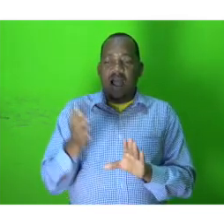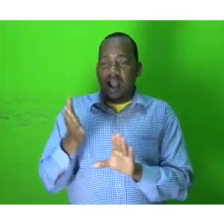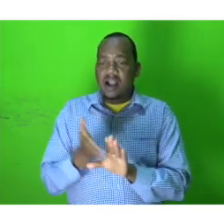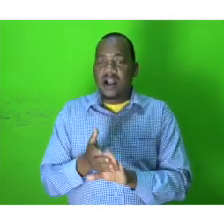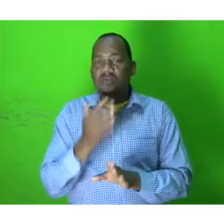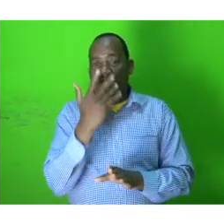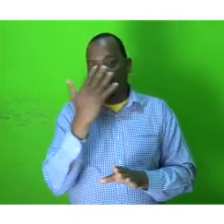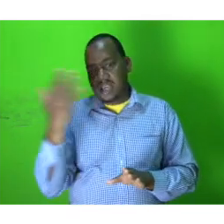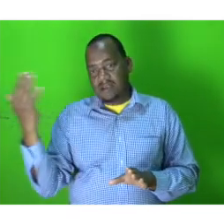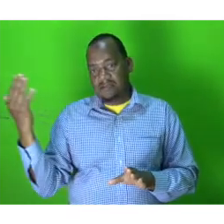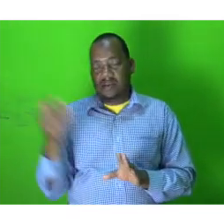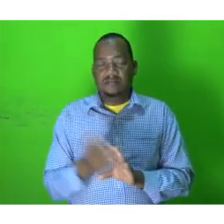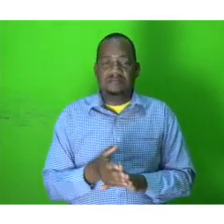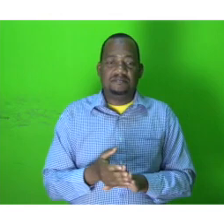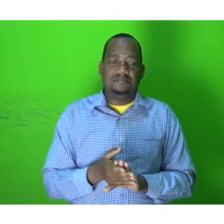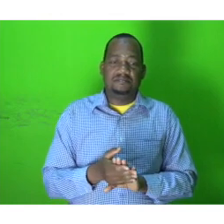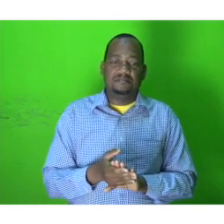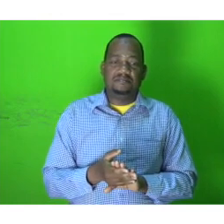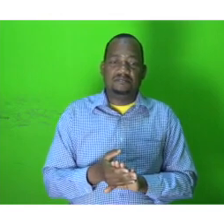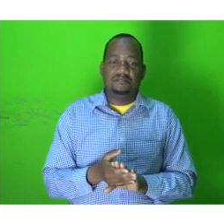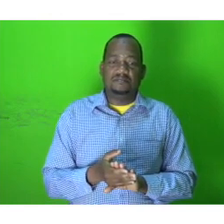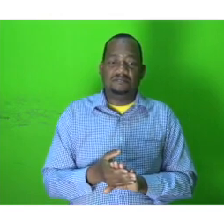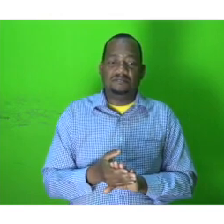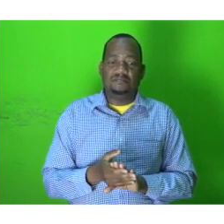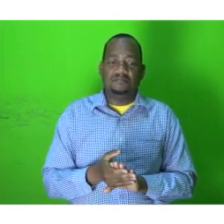accounting number.